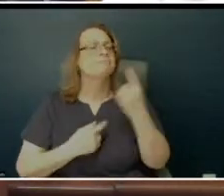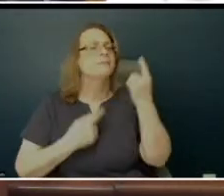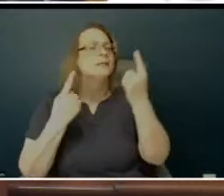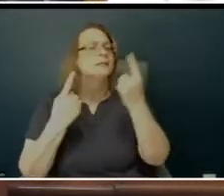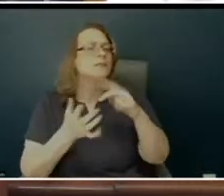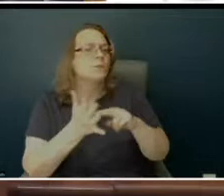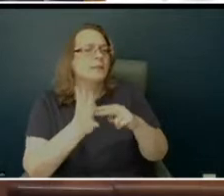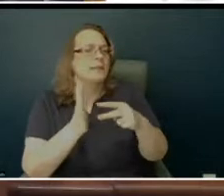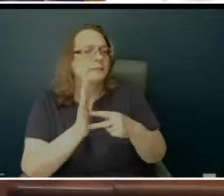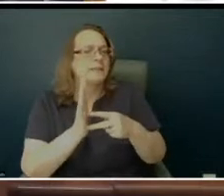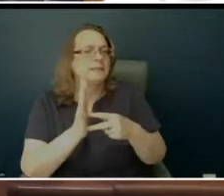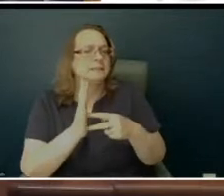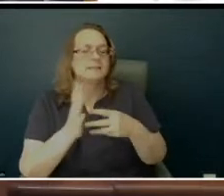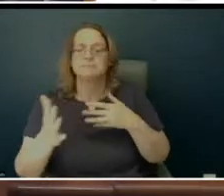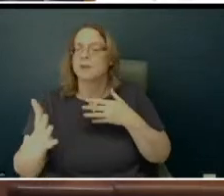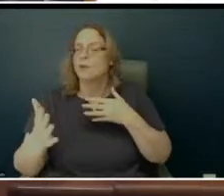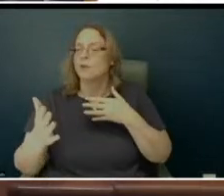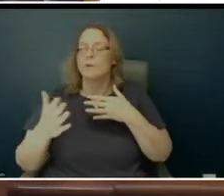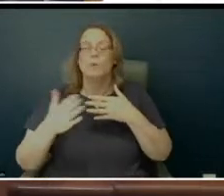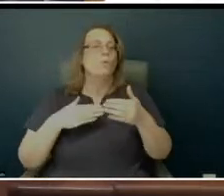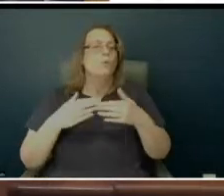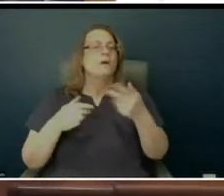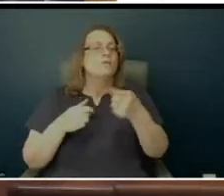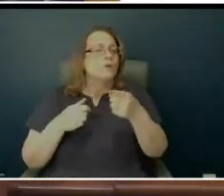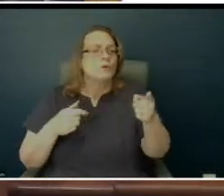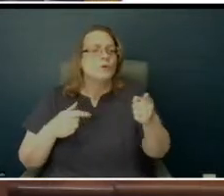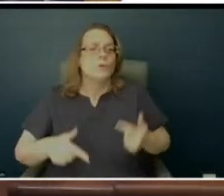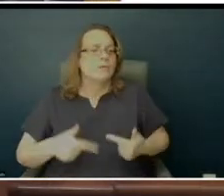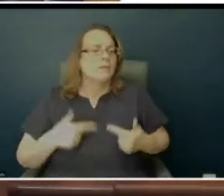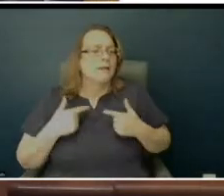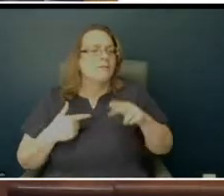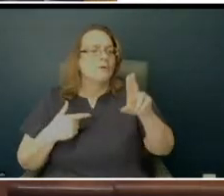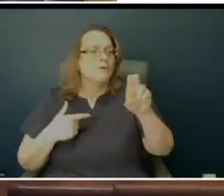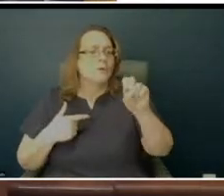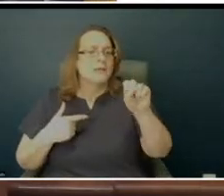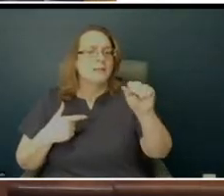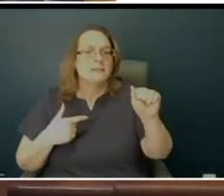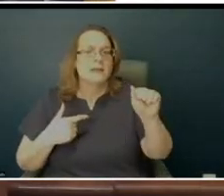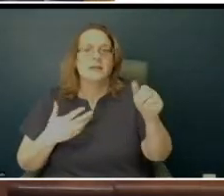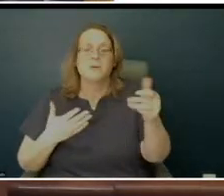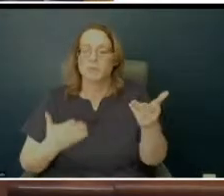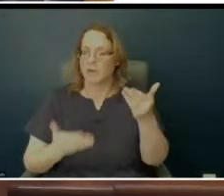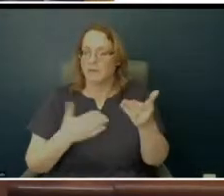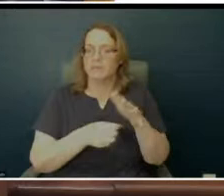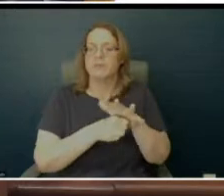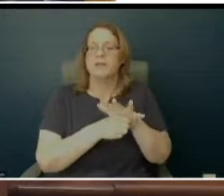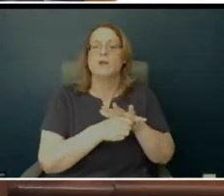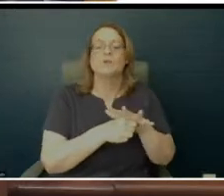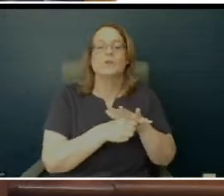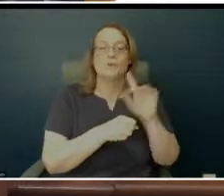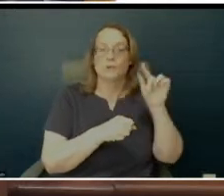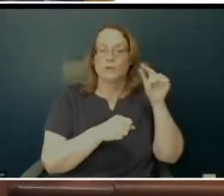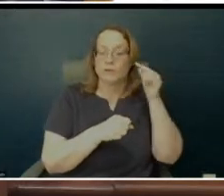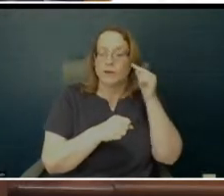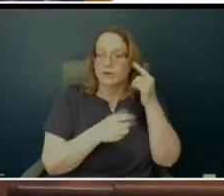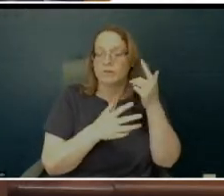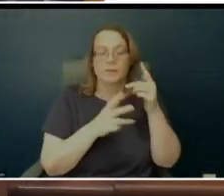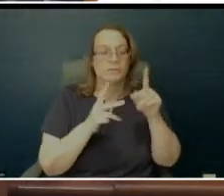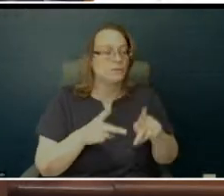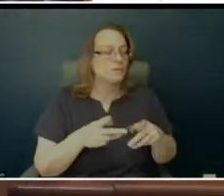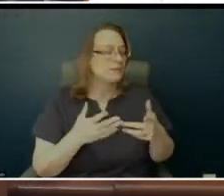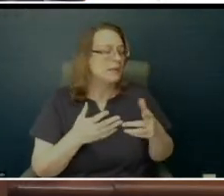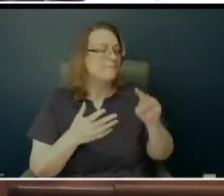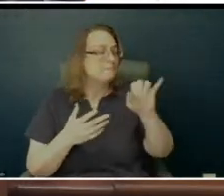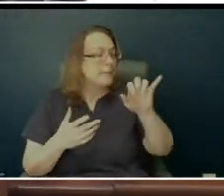Wherever you live in the United States, there's probably a local government executive, a mayor, or a county